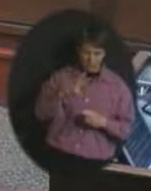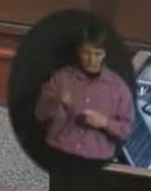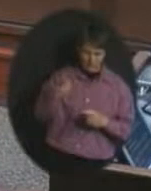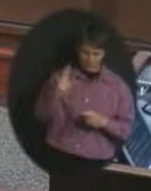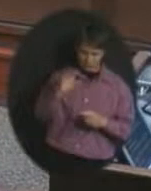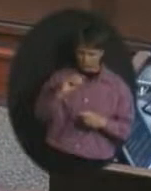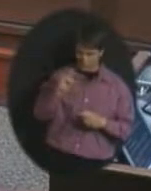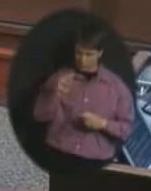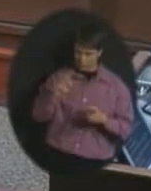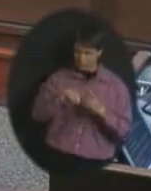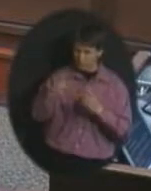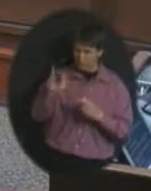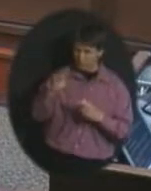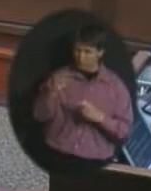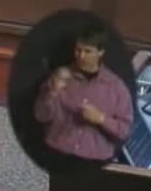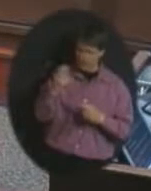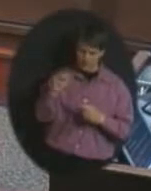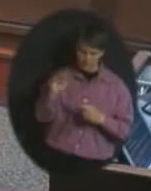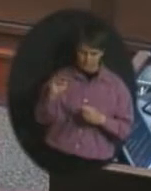15,